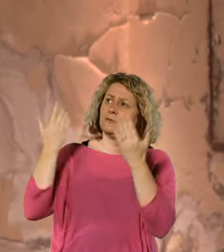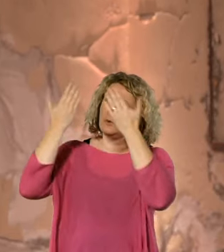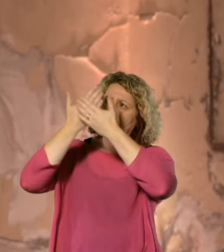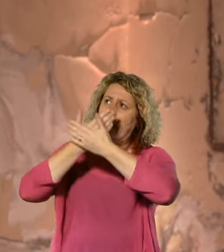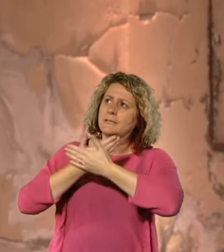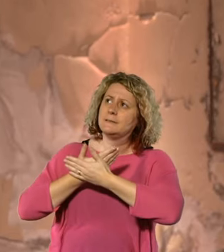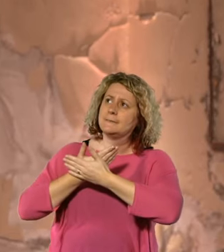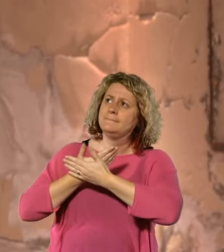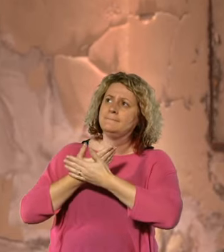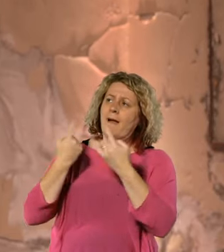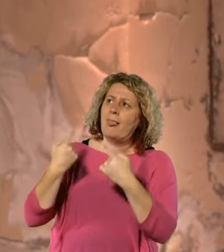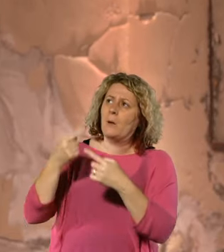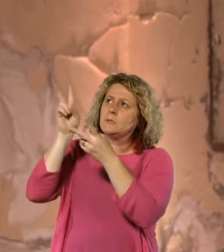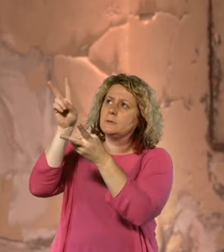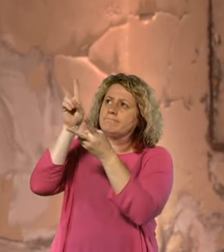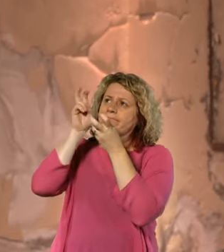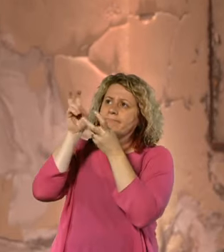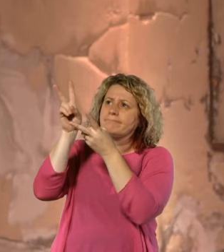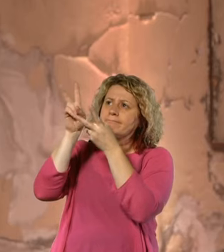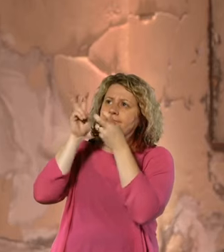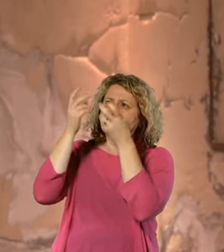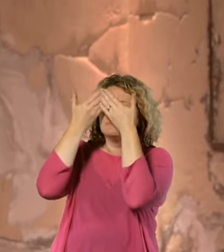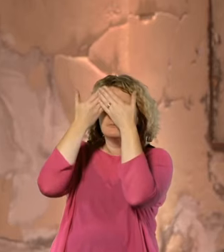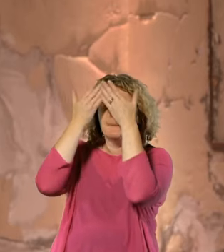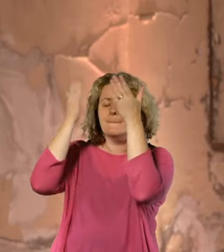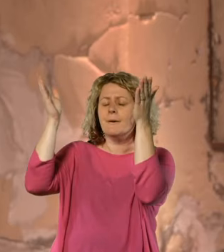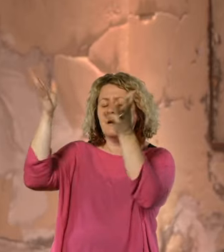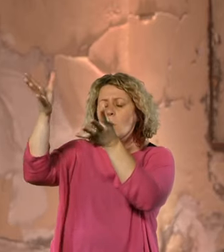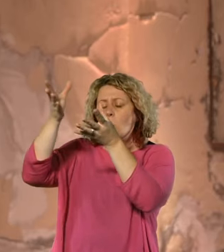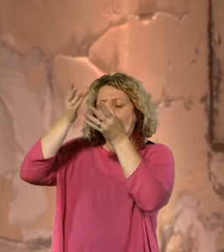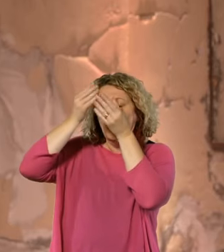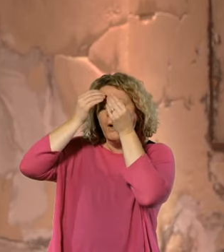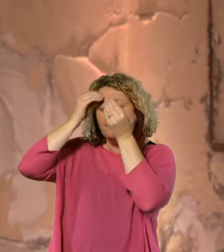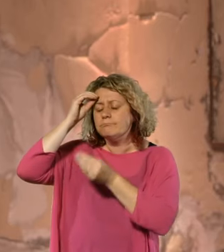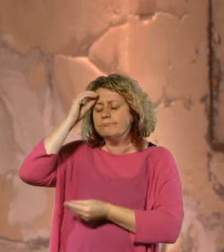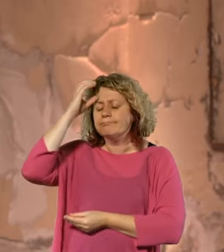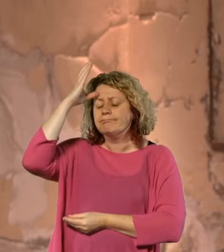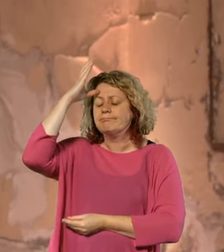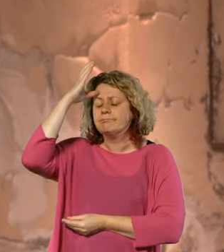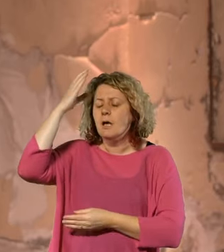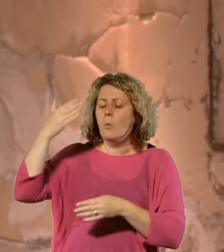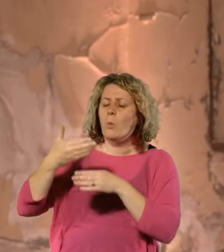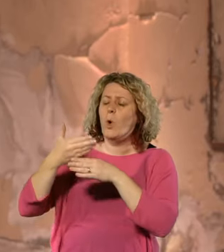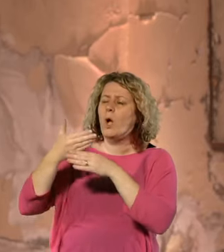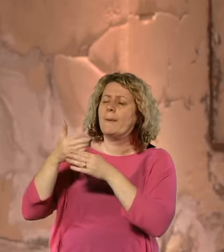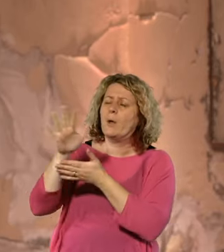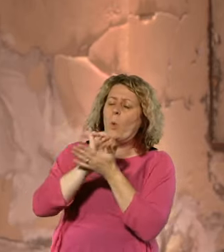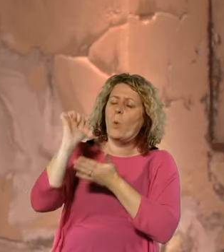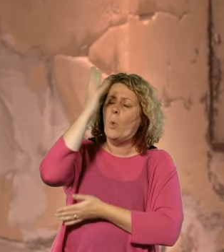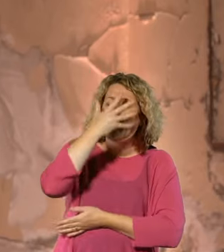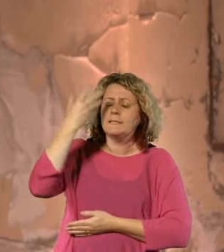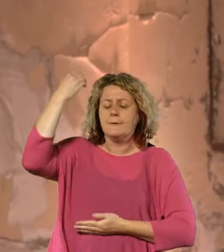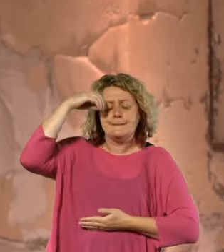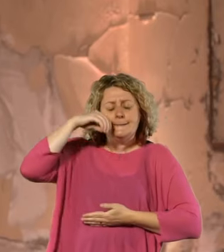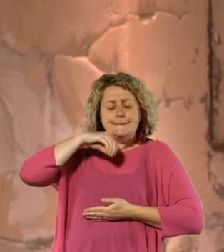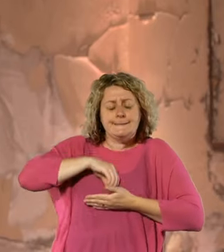your voice. Open our minds so that we may receive your wisdom and work by your spirit so that we may know your leading and